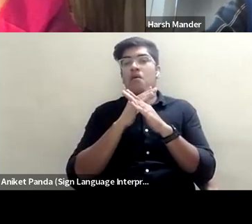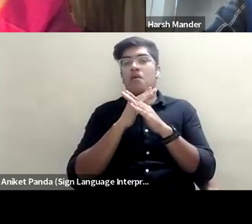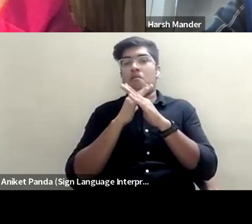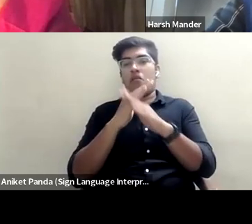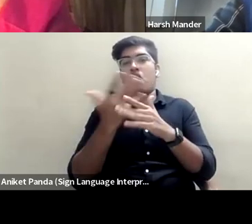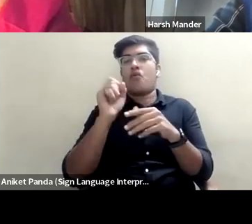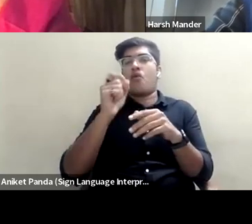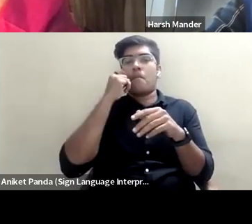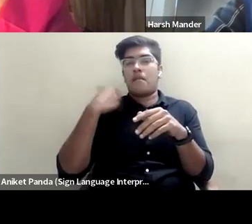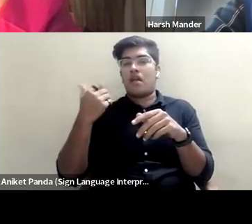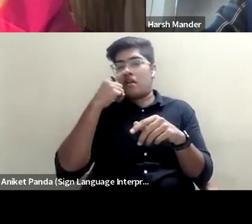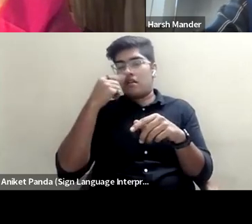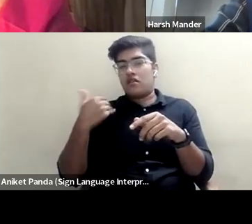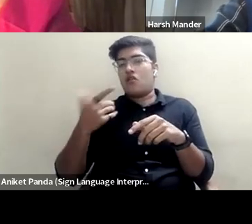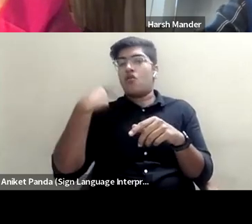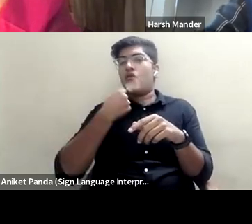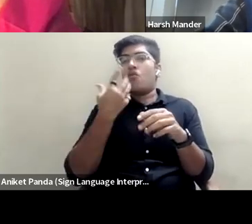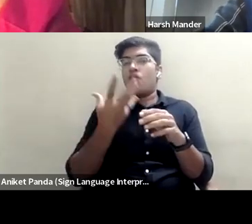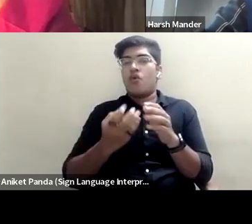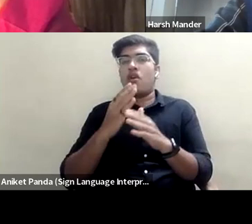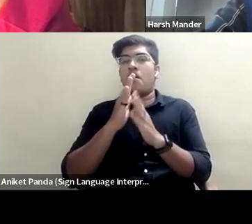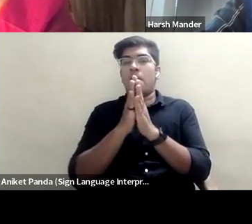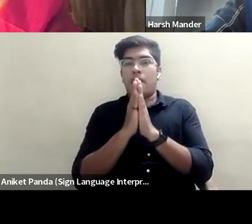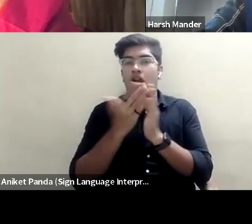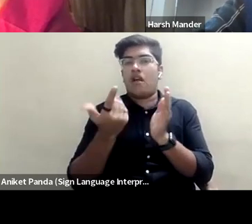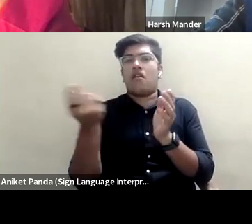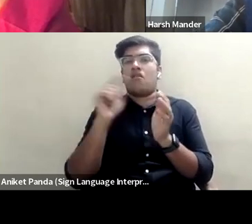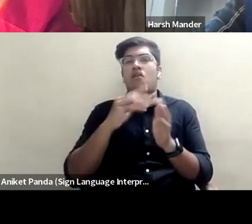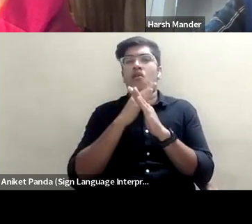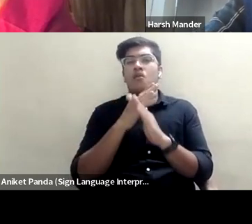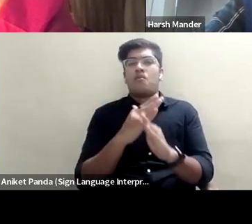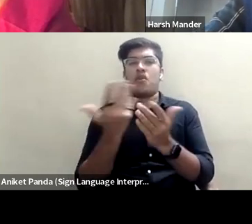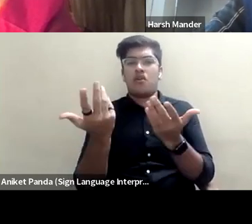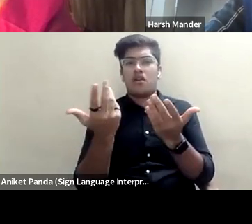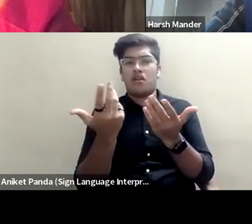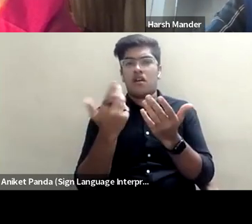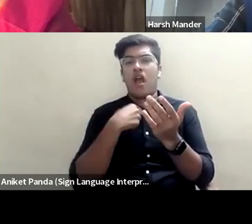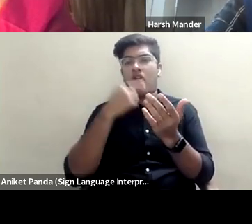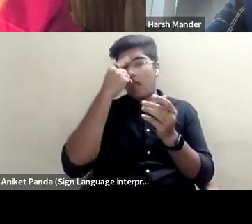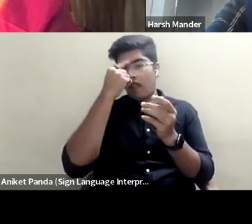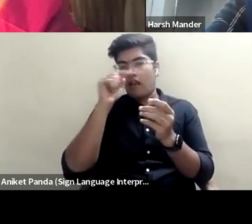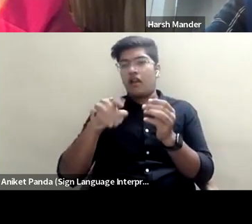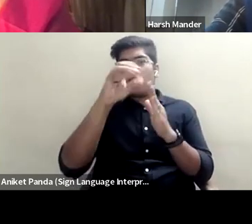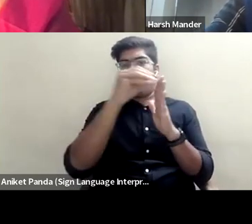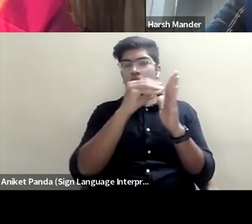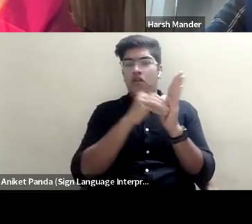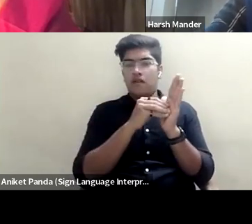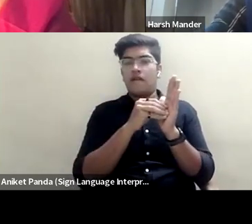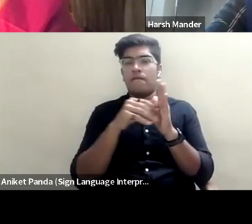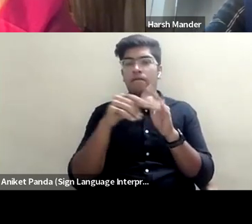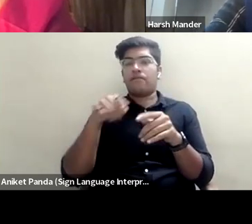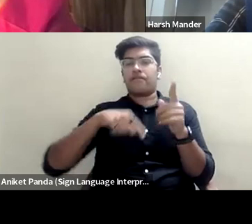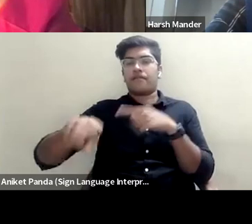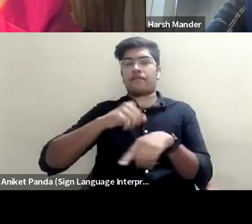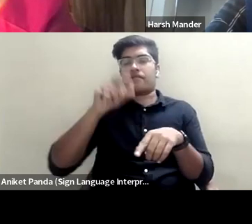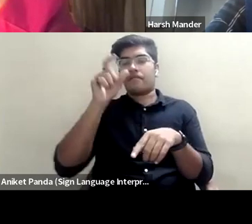sisters from their most fundamental right to pray. So I do think the Constitution, in the end, places,